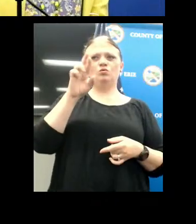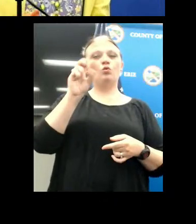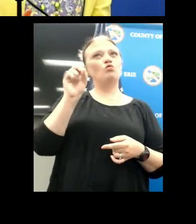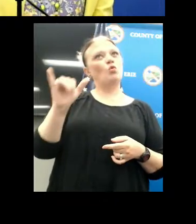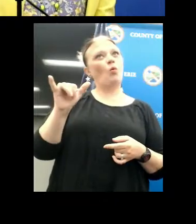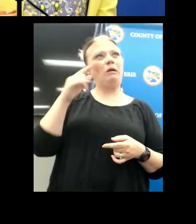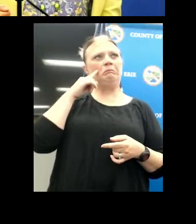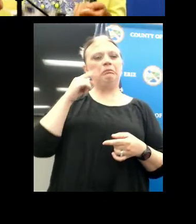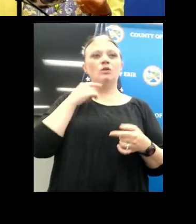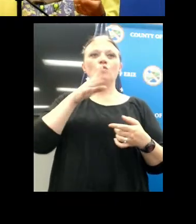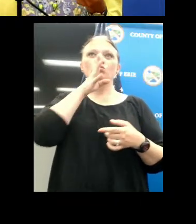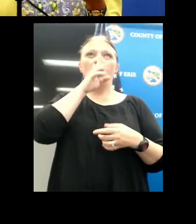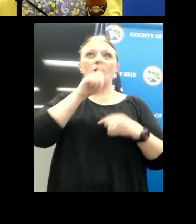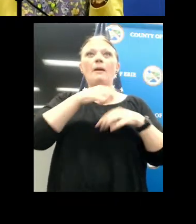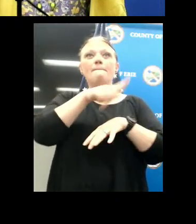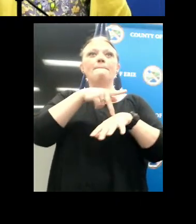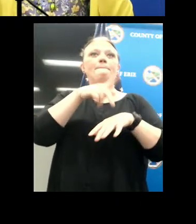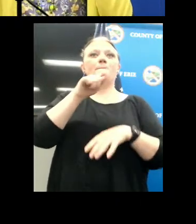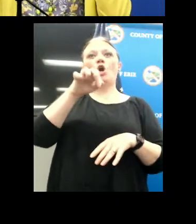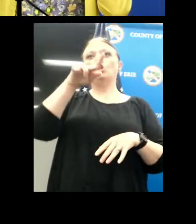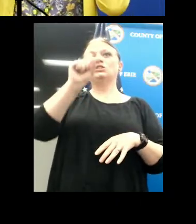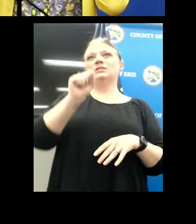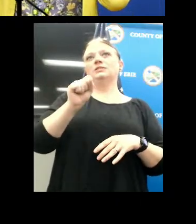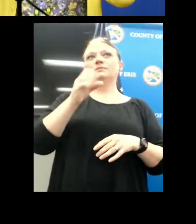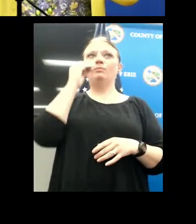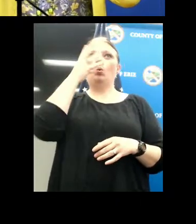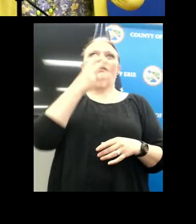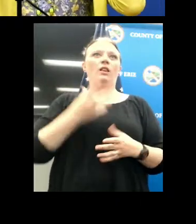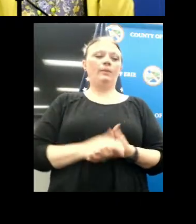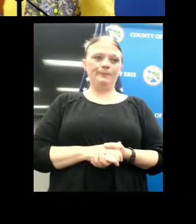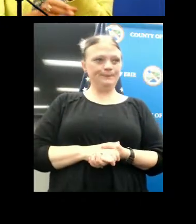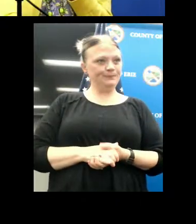to talk about the parks, our beautiful parks.